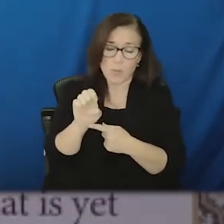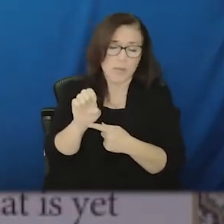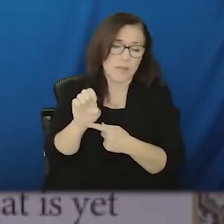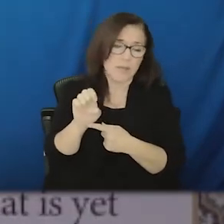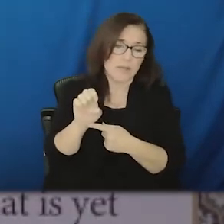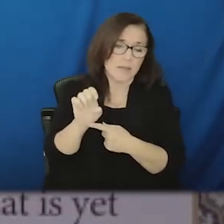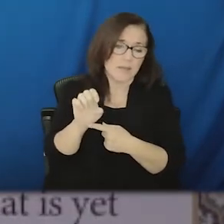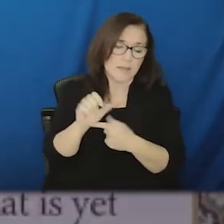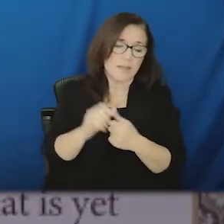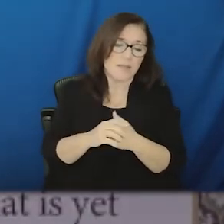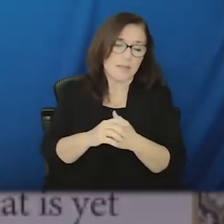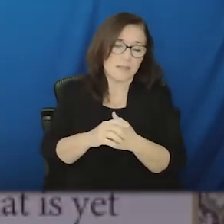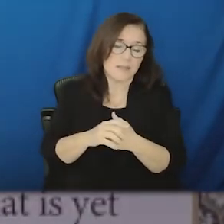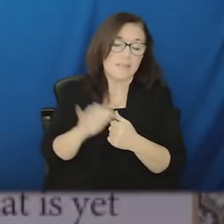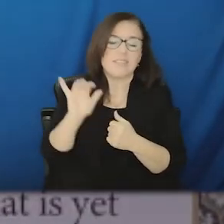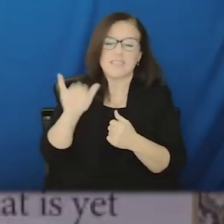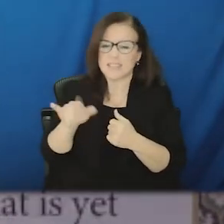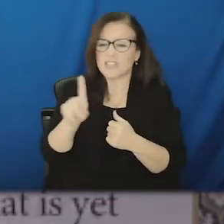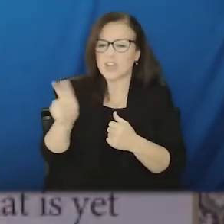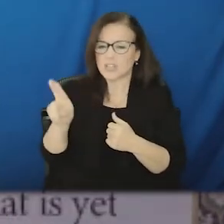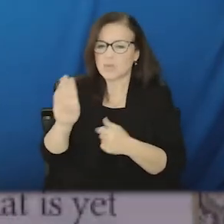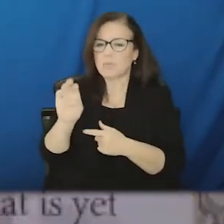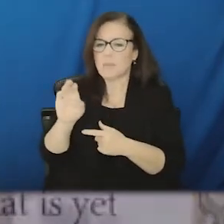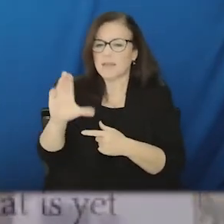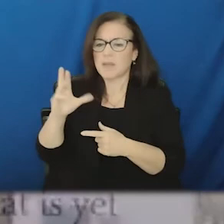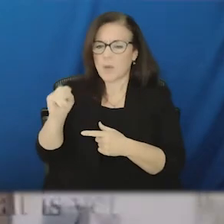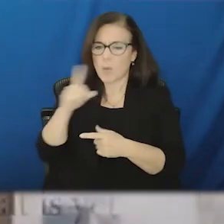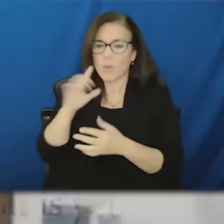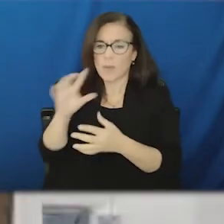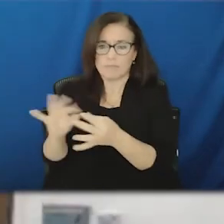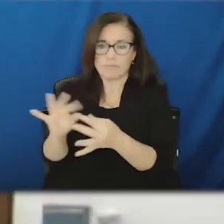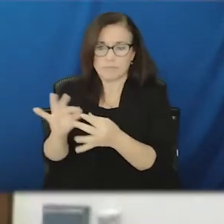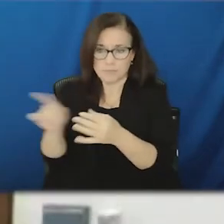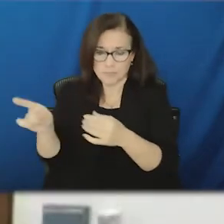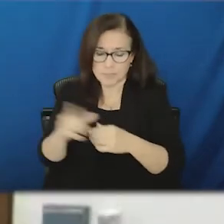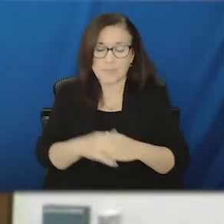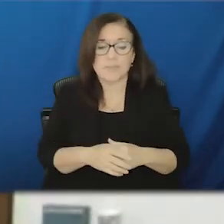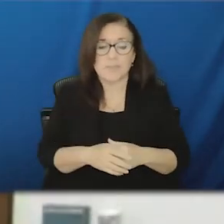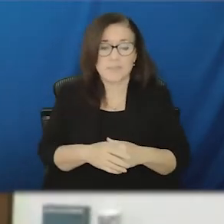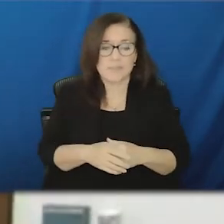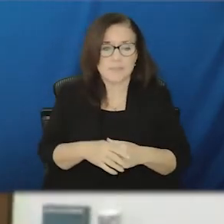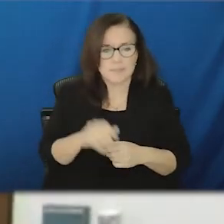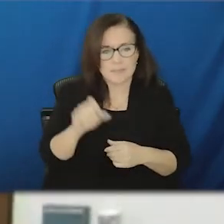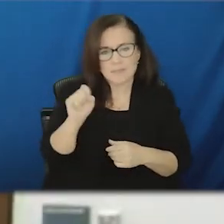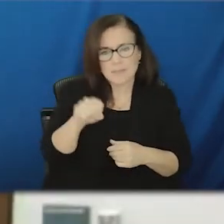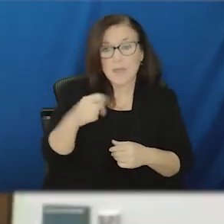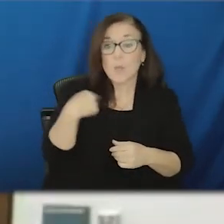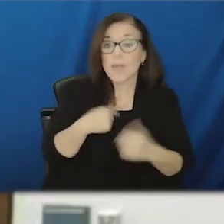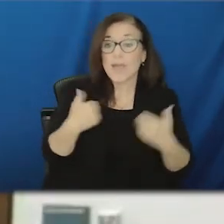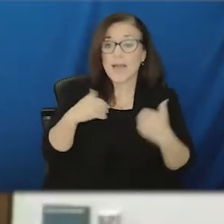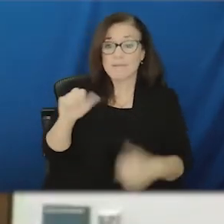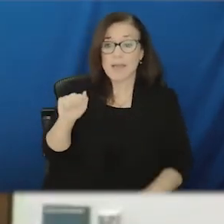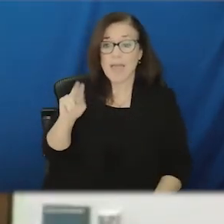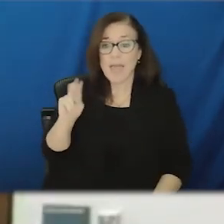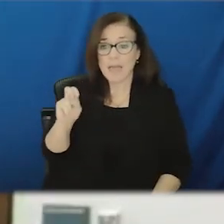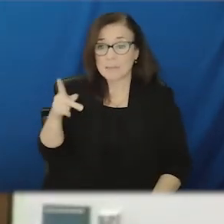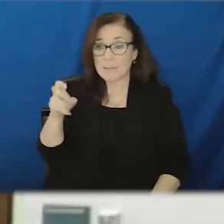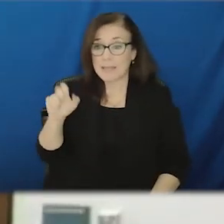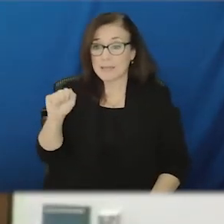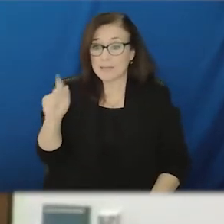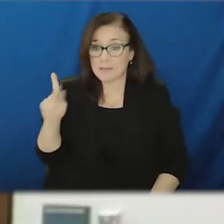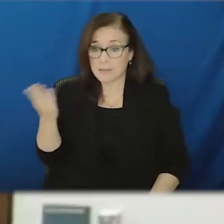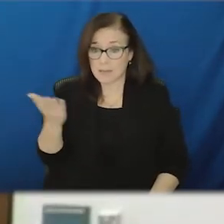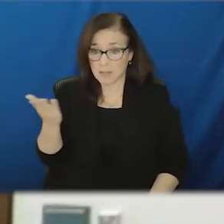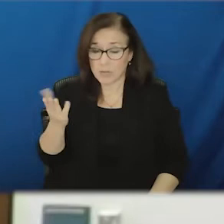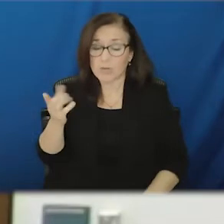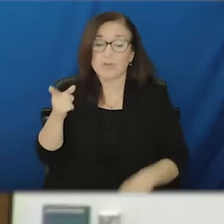87306. And that's Dr. Becchio also. All right, so I think we do have Ann Peak here tonight with us. She